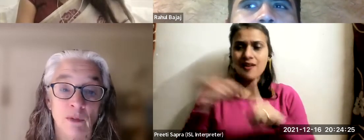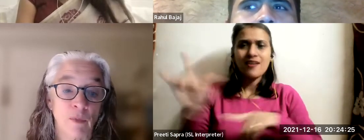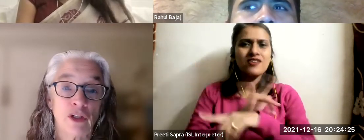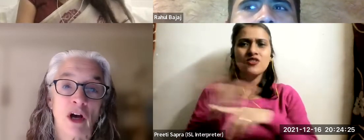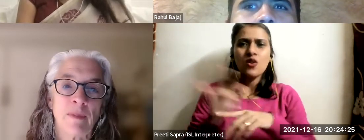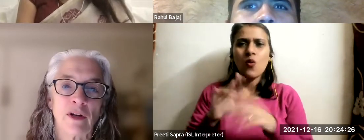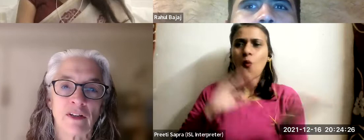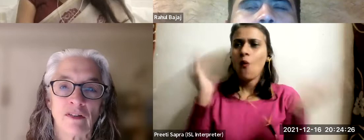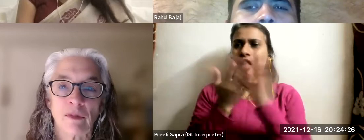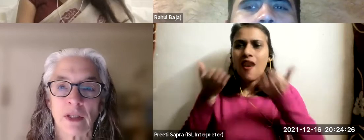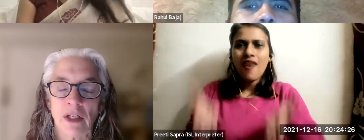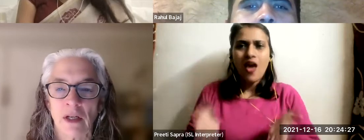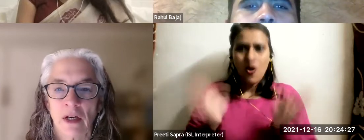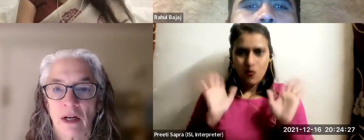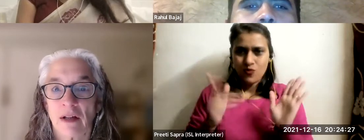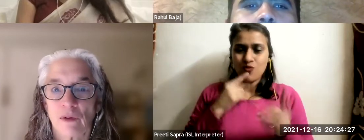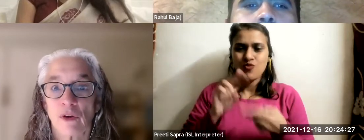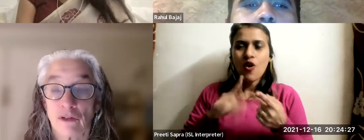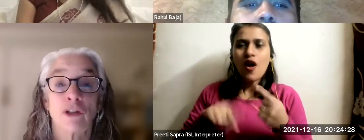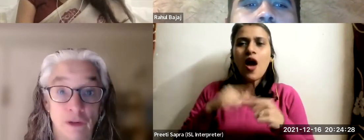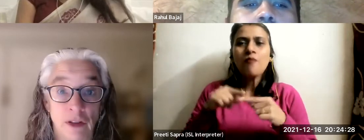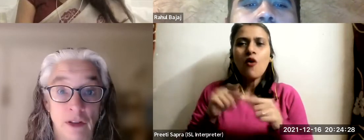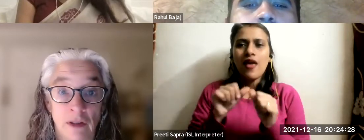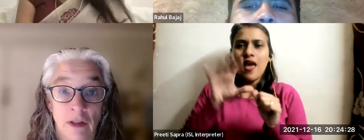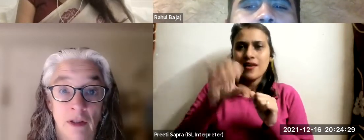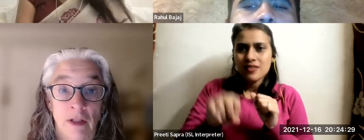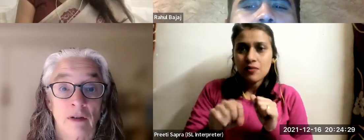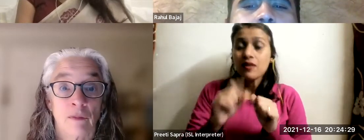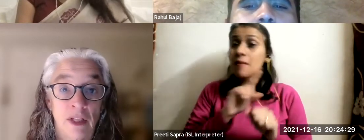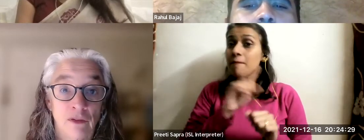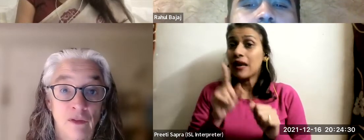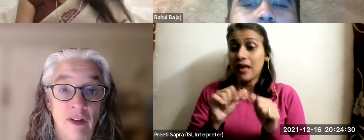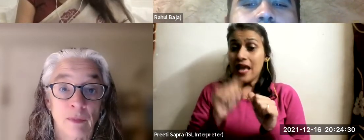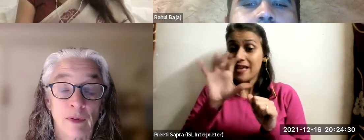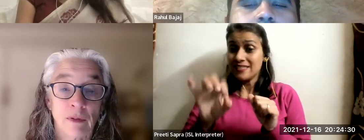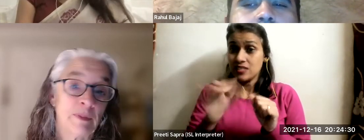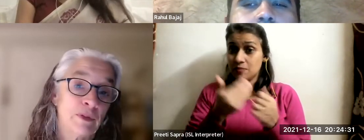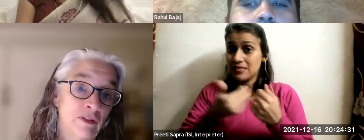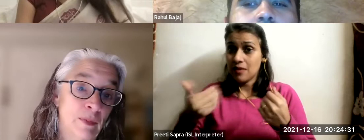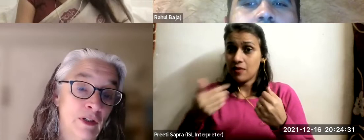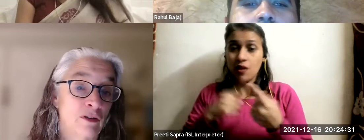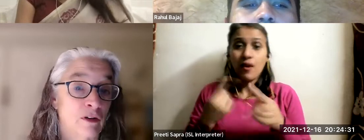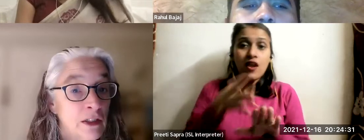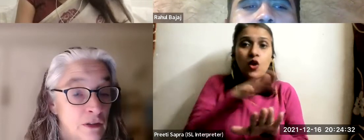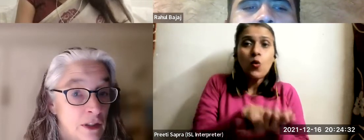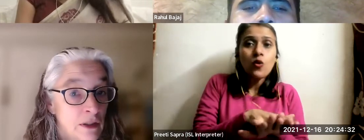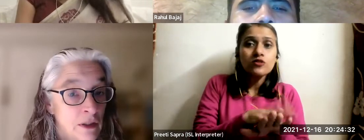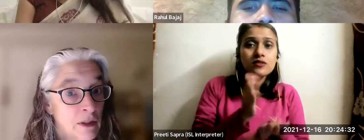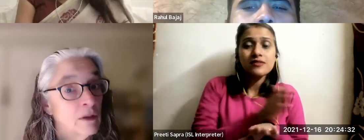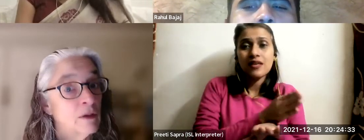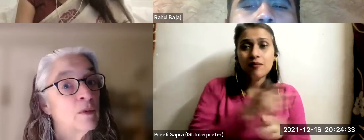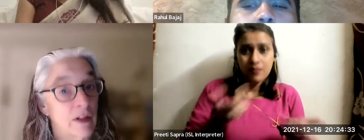because really when we talk about accessibility, another word is inclusion. Right. When things are accessible, people with disabilities are